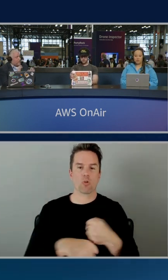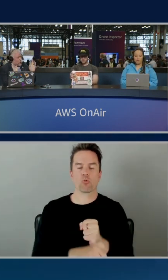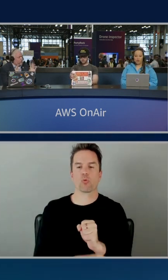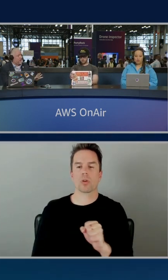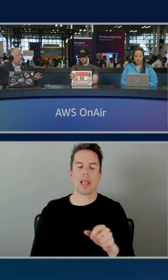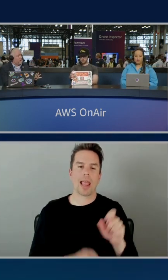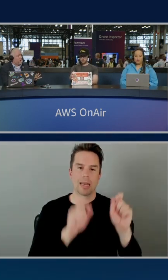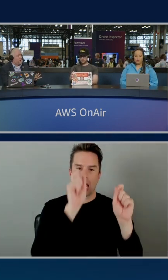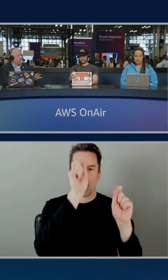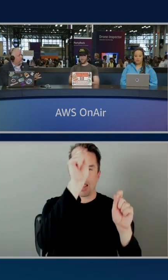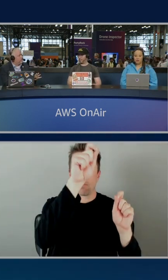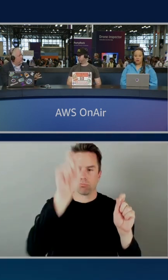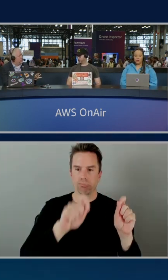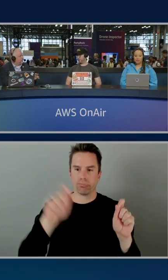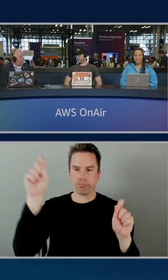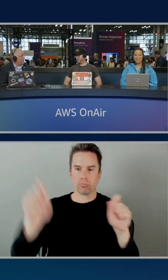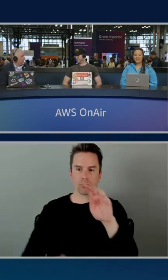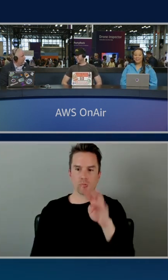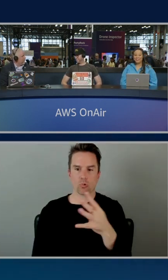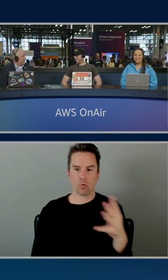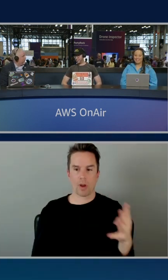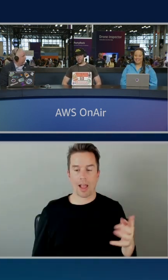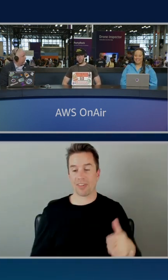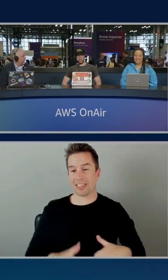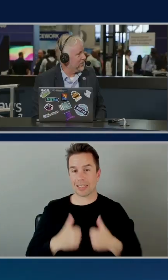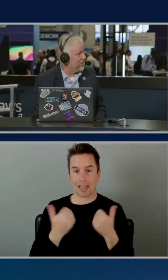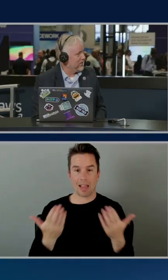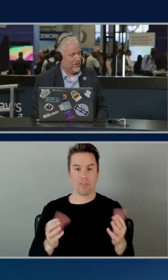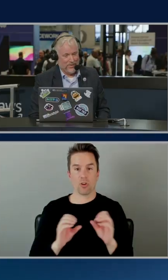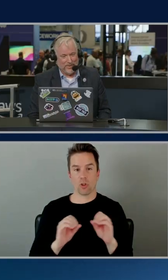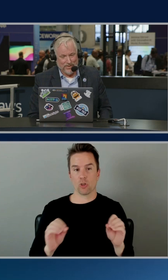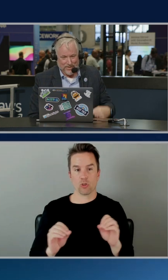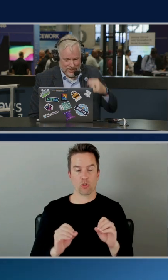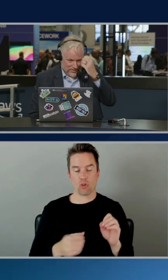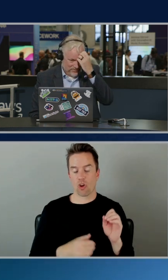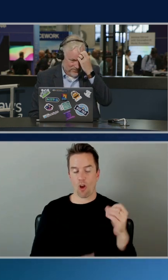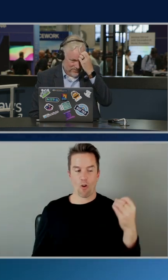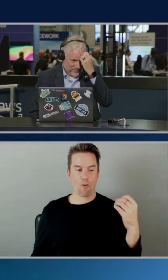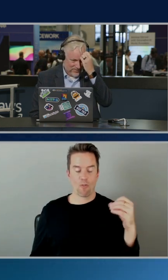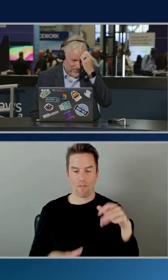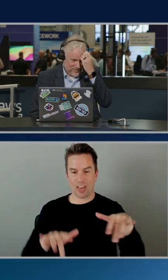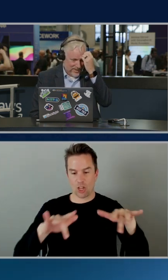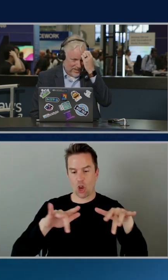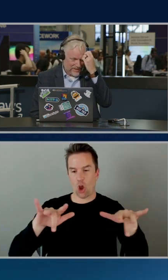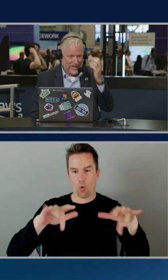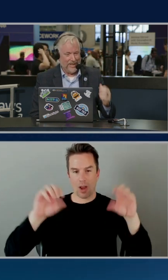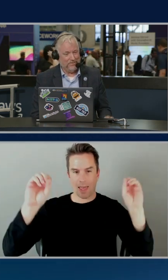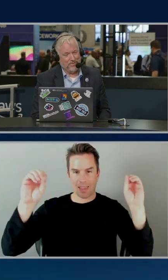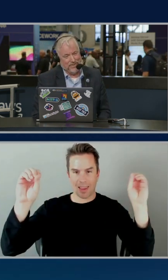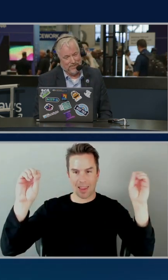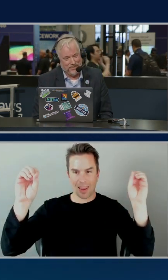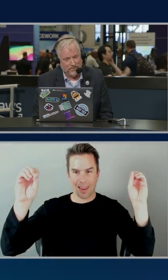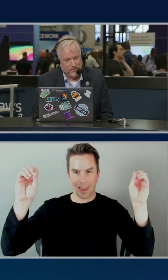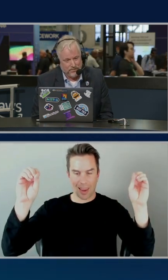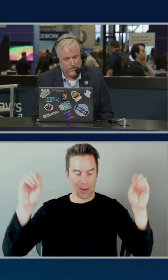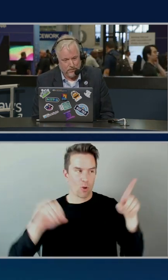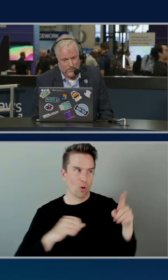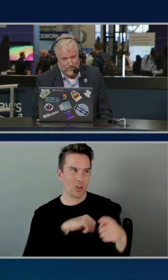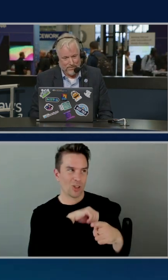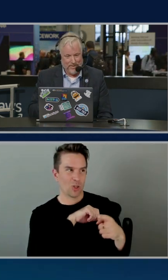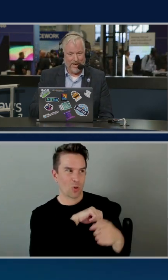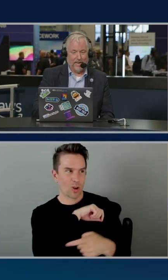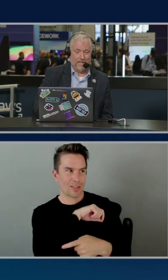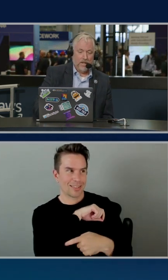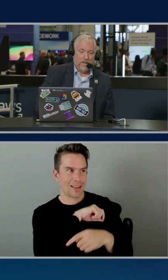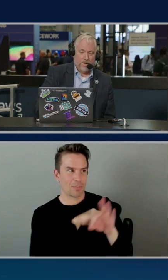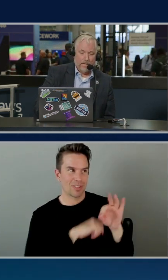this live. No video here. Yeah. That's true. No video. That is true. You were tempting fate here, I Let's believe. see. But I believe in you,